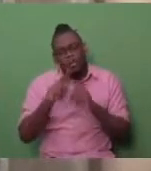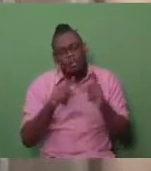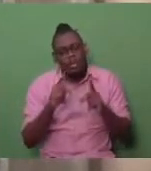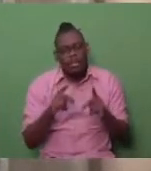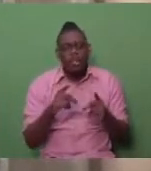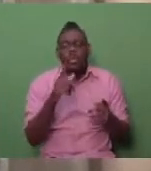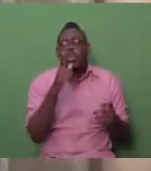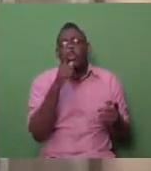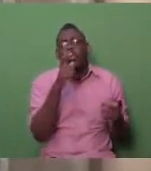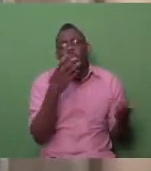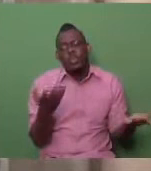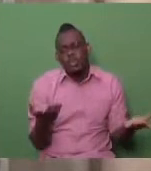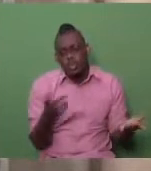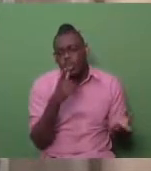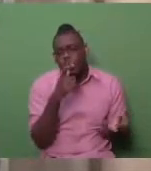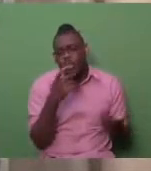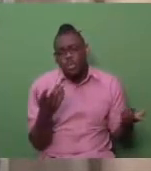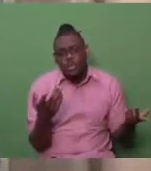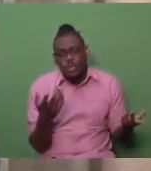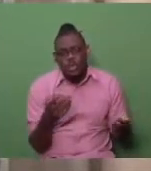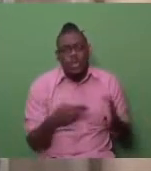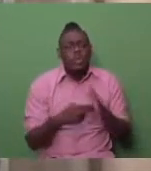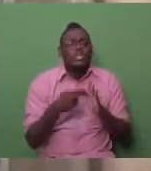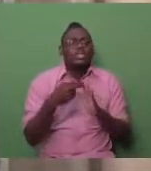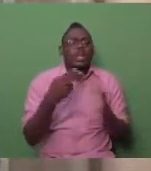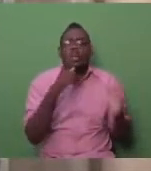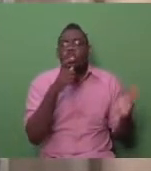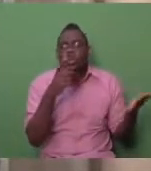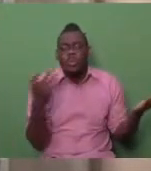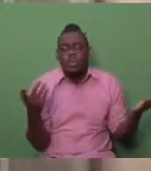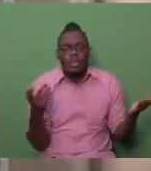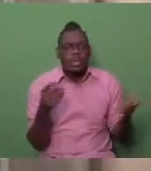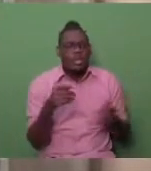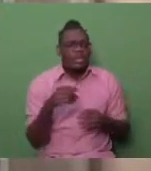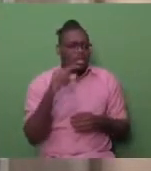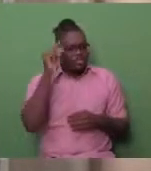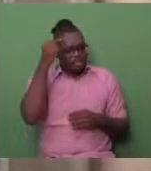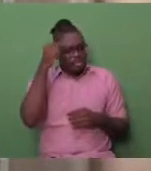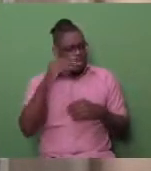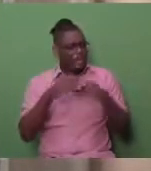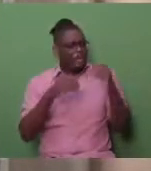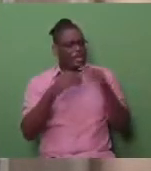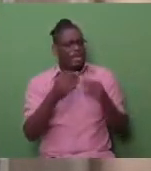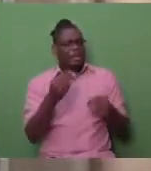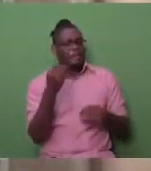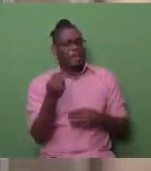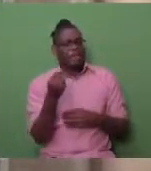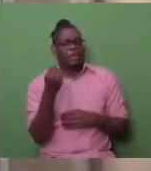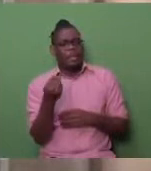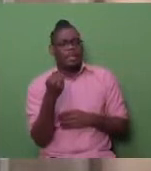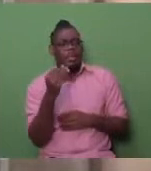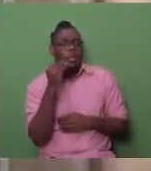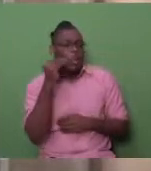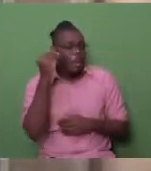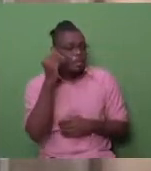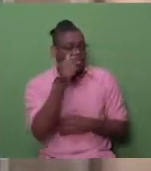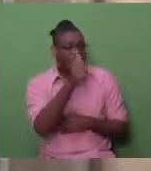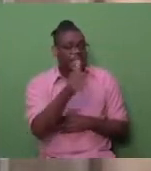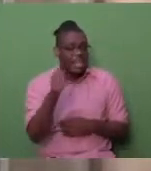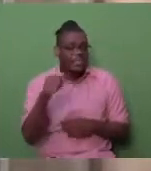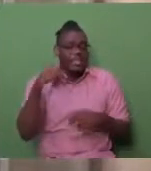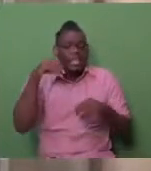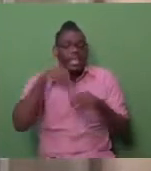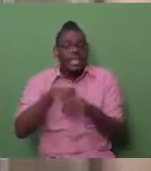built a multi-million-dollar home for himself in Tobago, paid for by taxpayers' dollars. Now they want to build multi-million-dollar